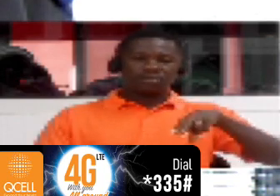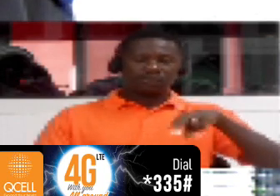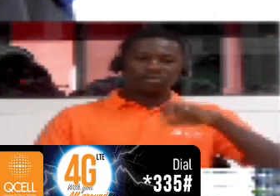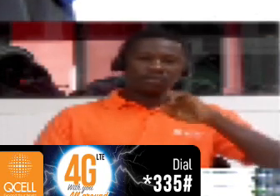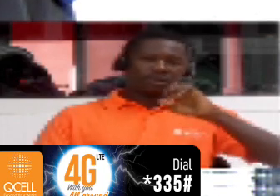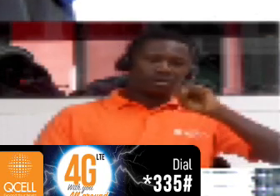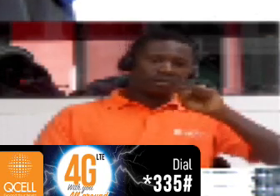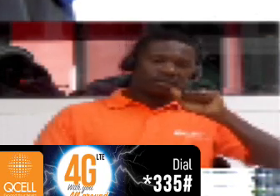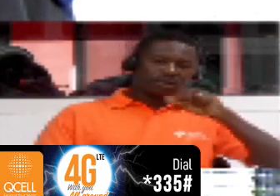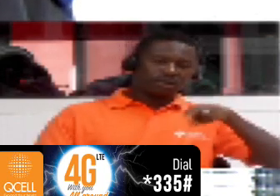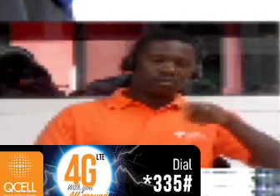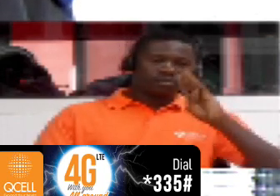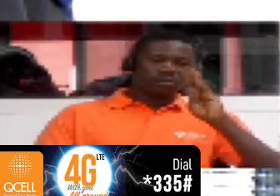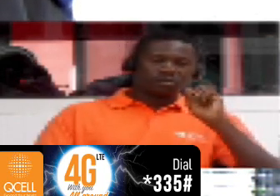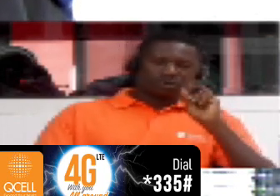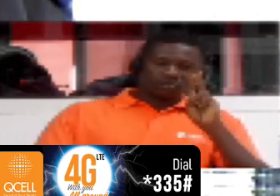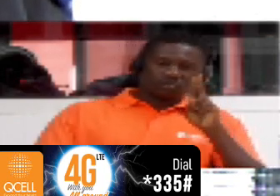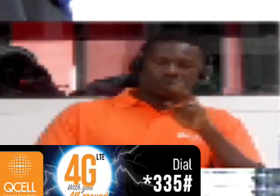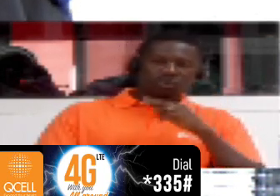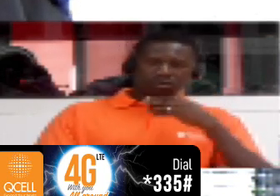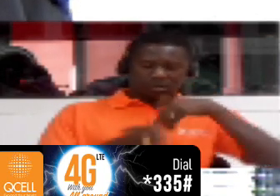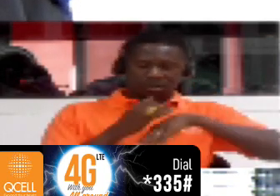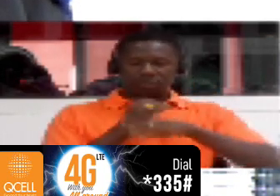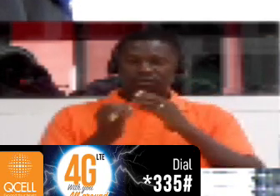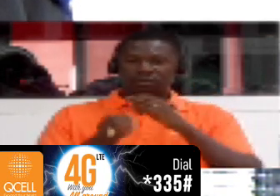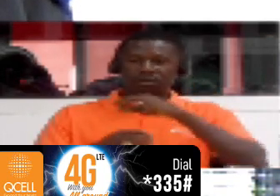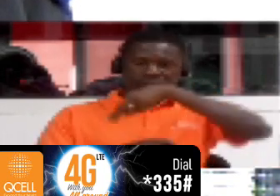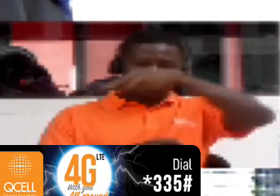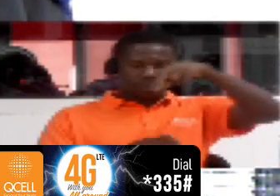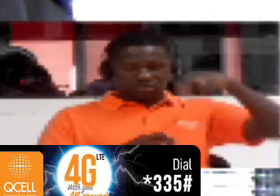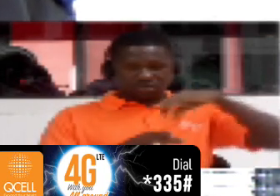Sambu fana nakumo fanya kabe patrol team oni mkonole fo mutonya aliba.